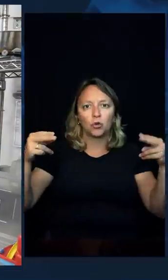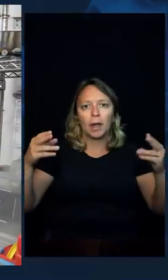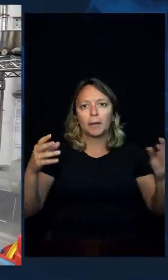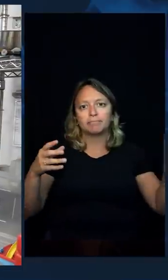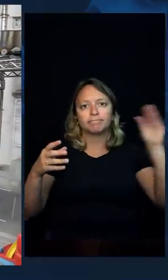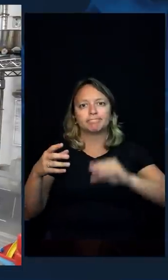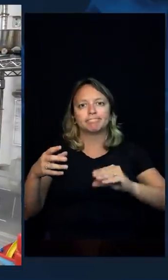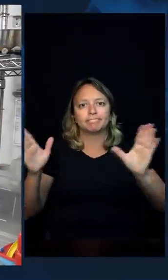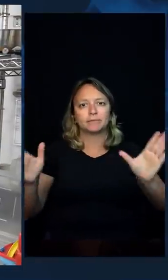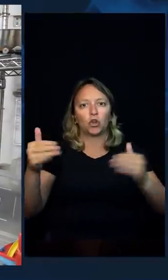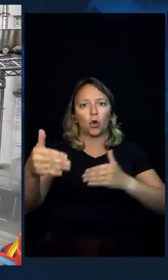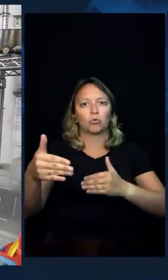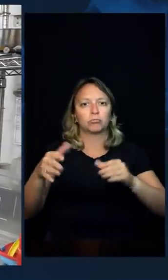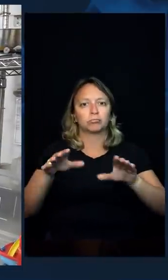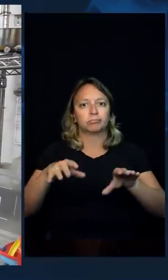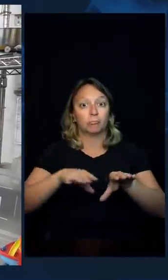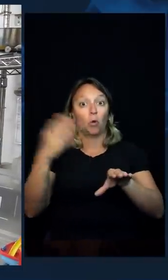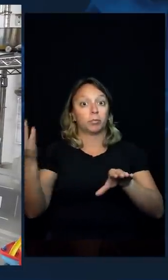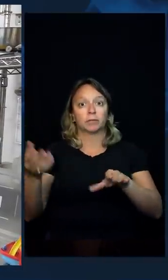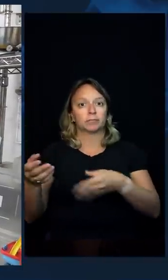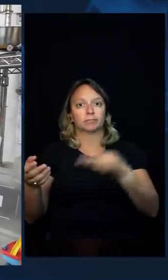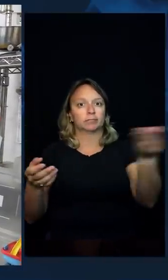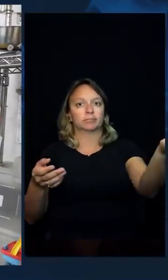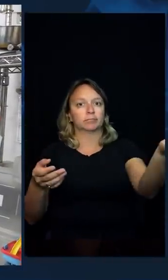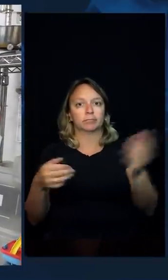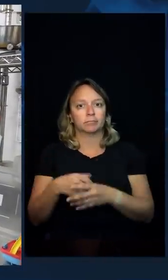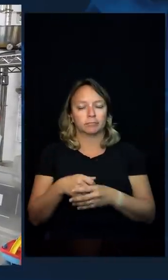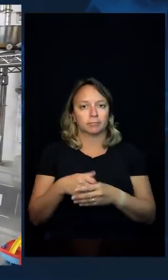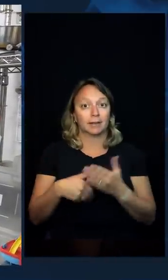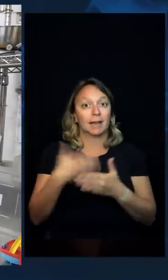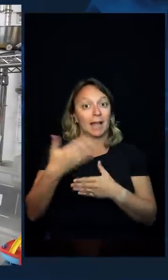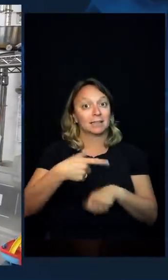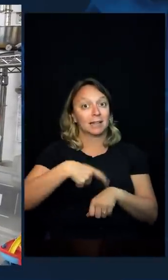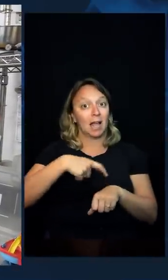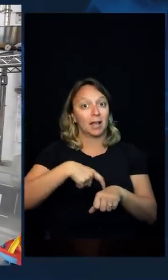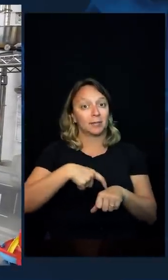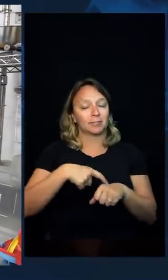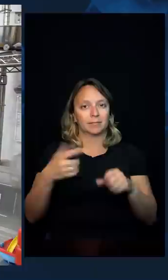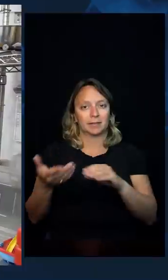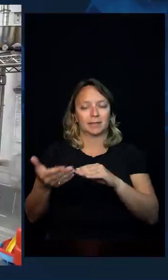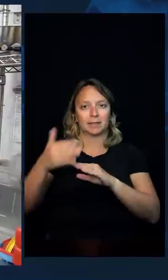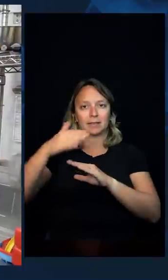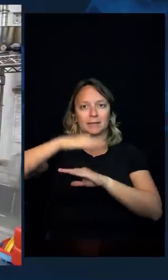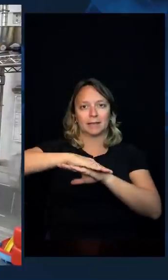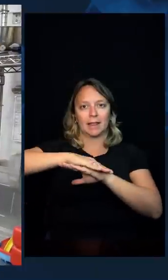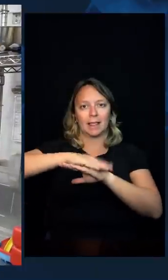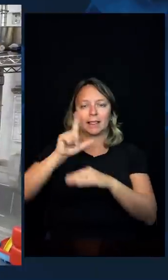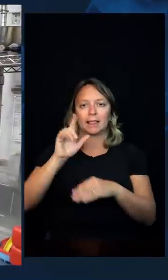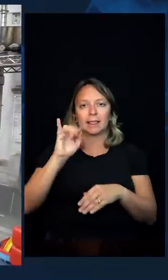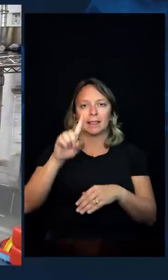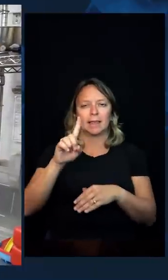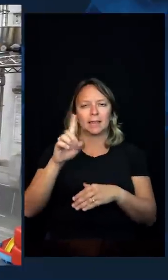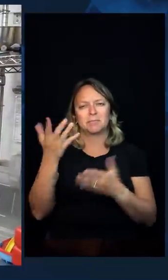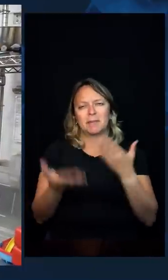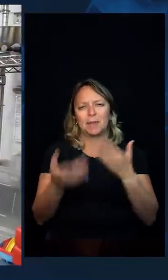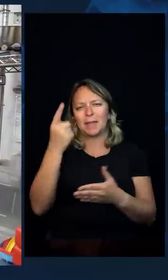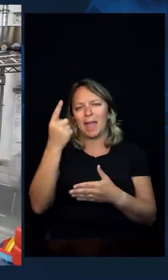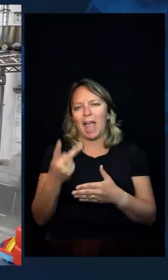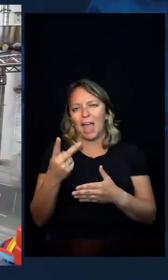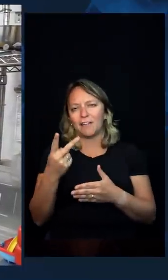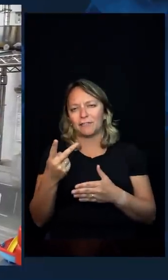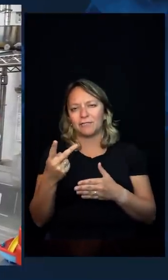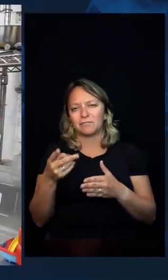tote and handing it to him. Now, the next time I do that, I'm gonna go ahead and grab this lid, maybe just put it on halfway. And then whenever